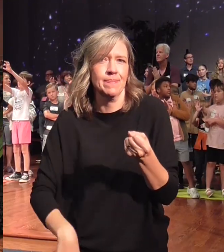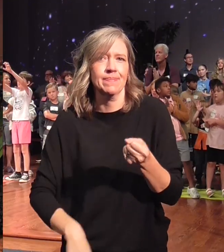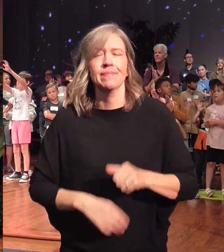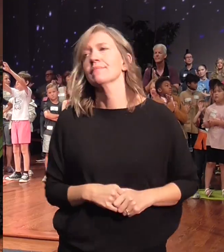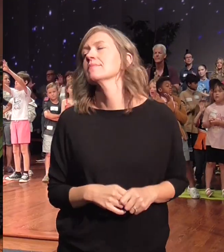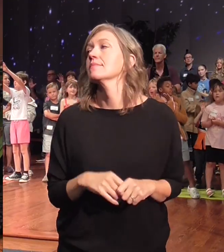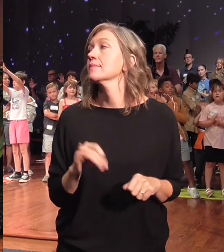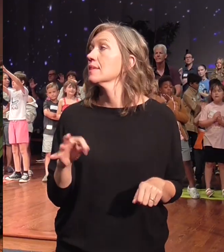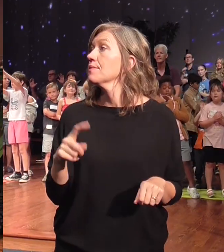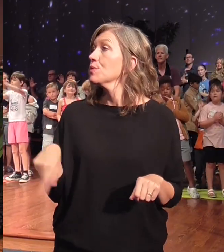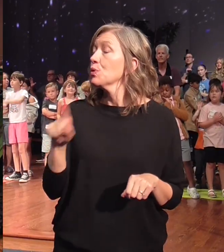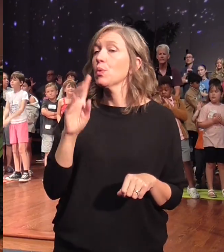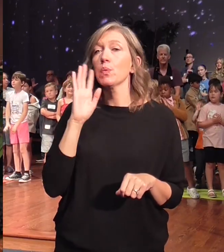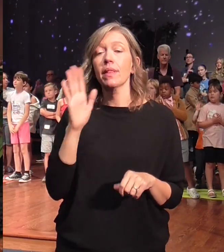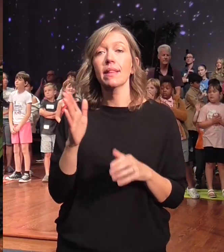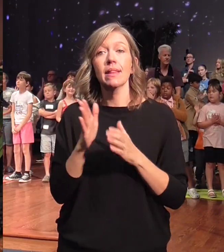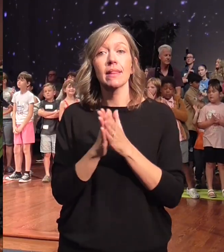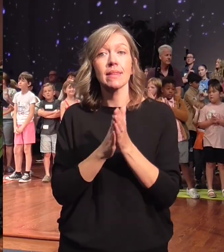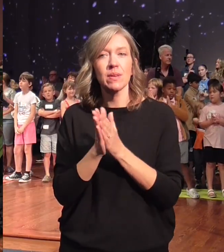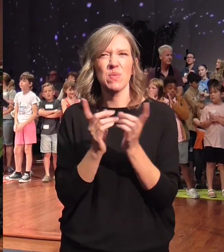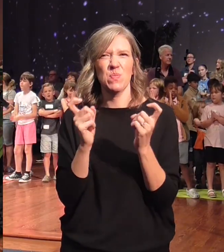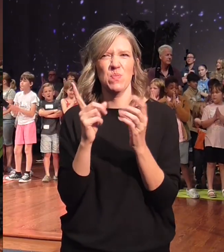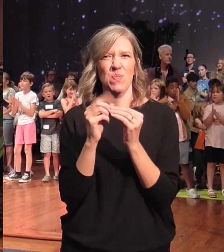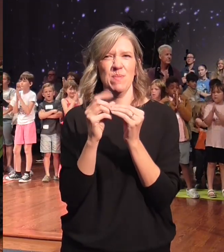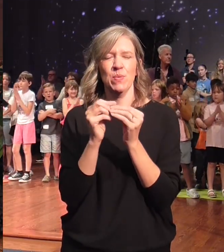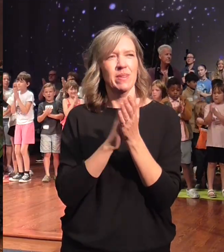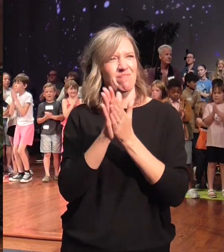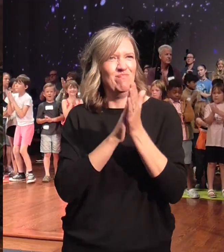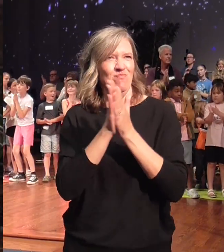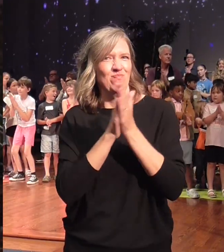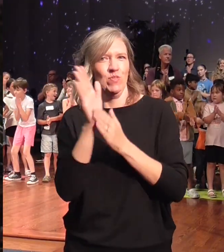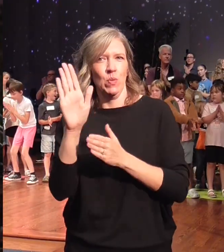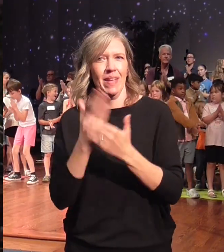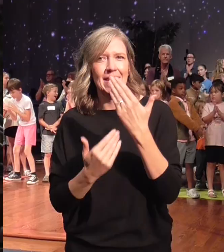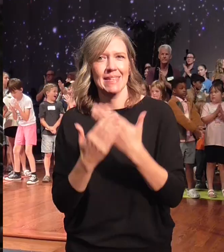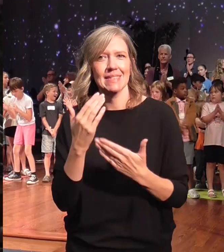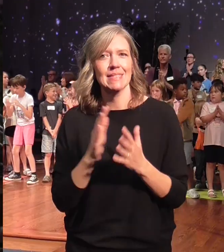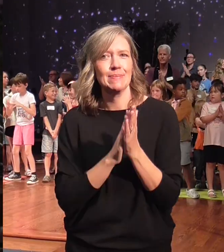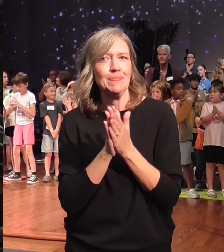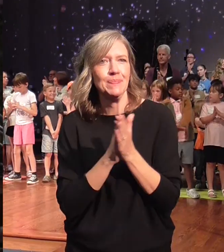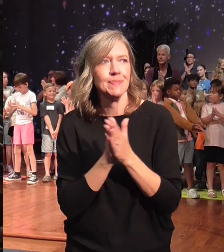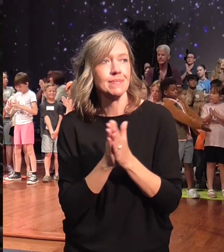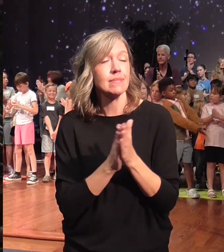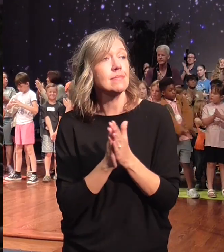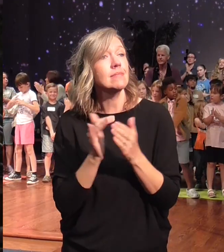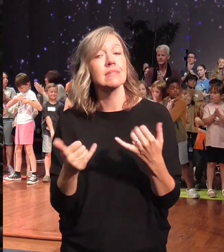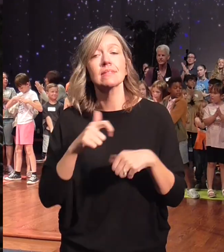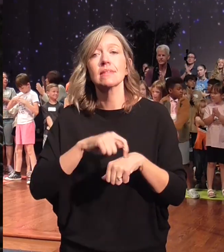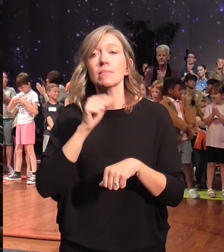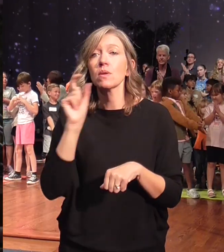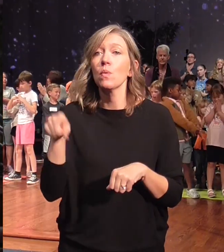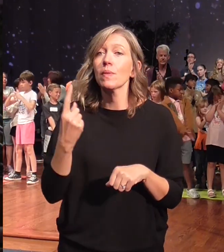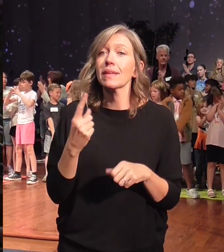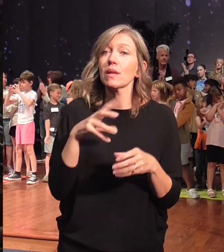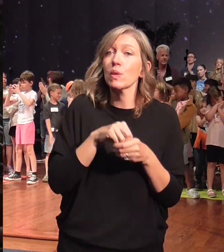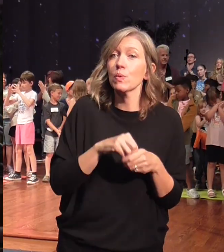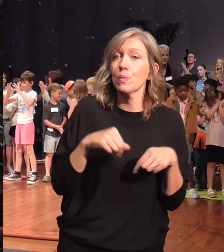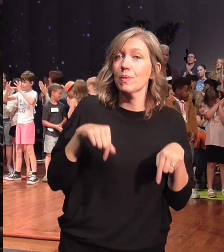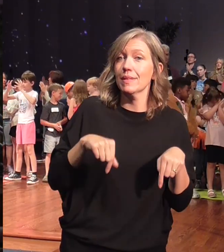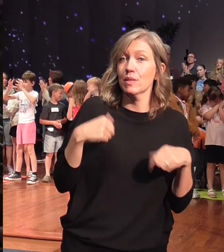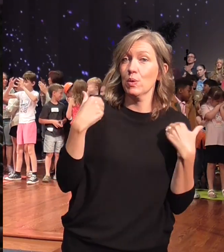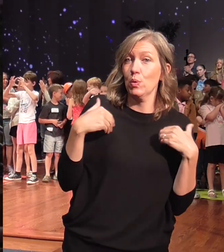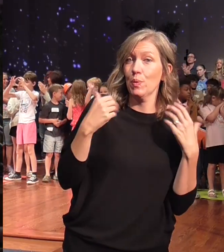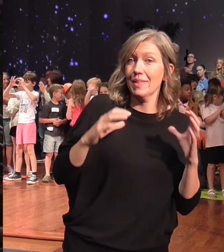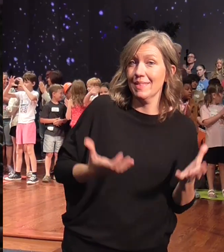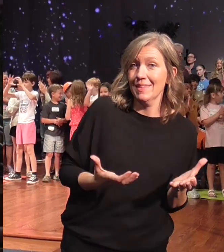And if you will please put those hands together and rub them one more time. This time we're going to not only include our incredible youth, but